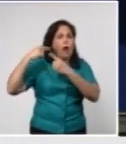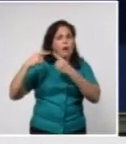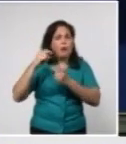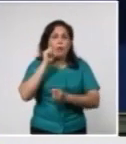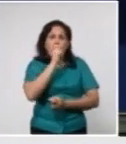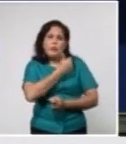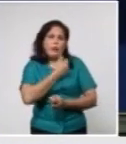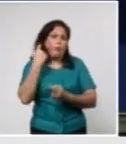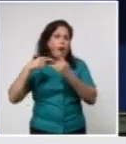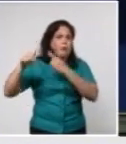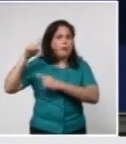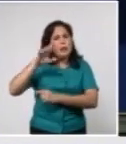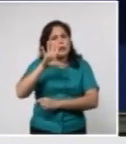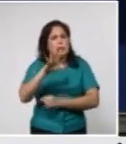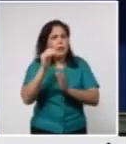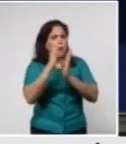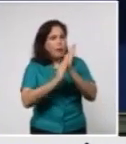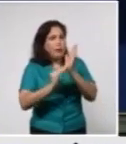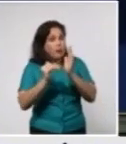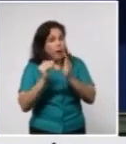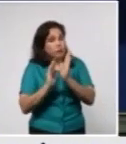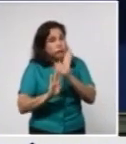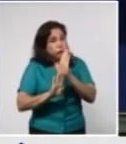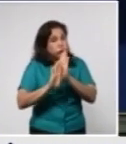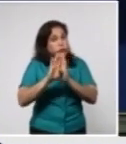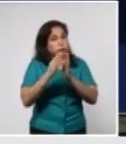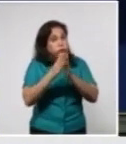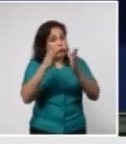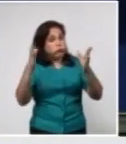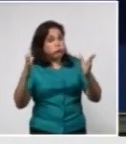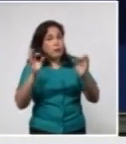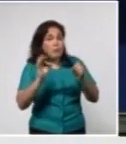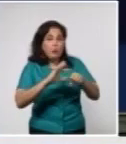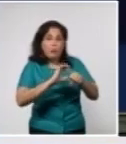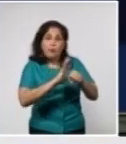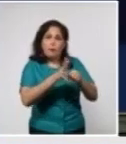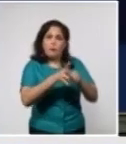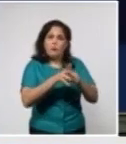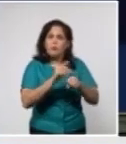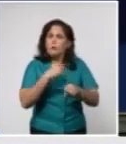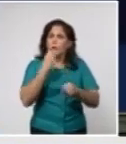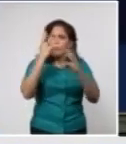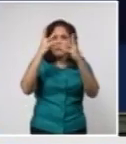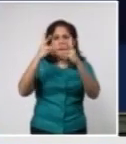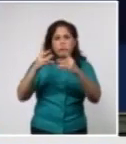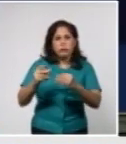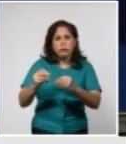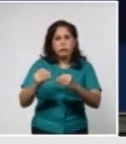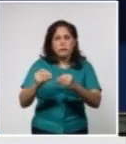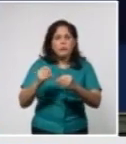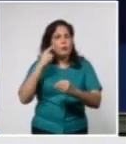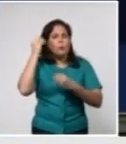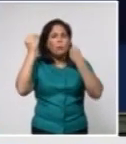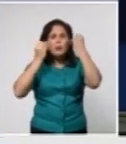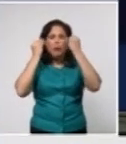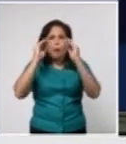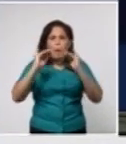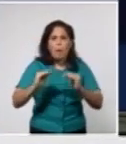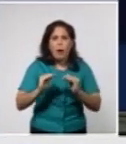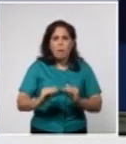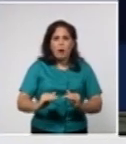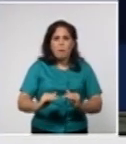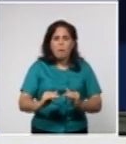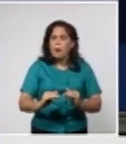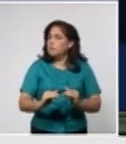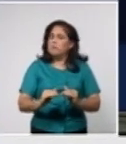5-6 months since the beginning of the pandemic and the first cases were reported. And one mentioned